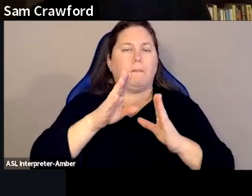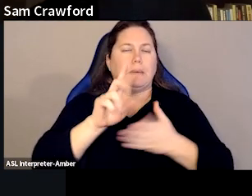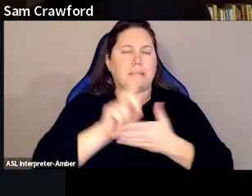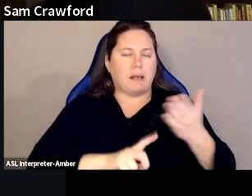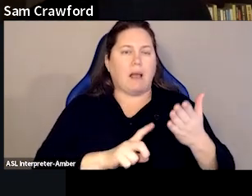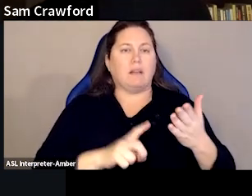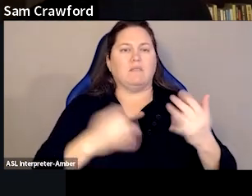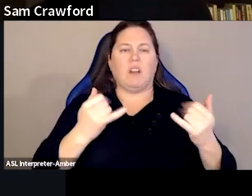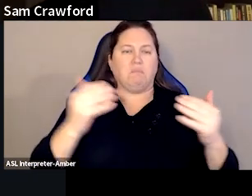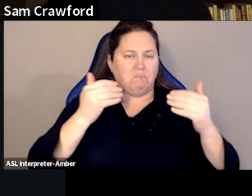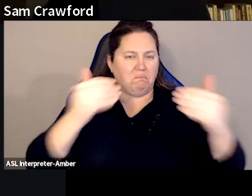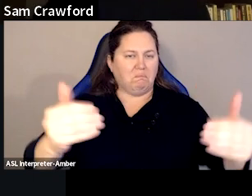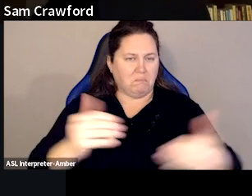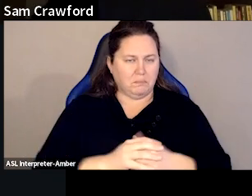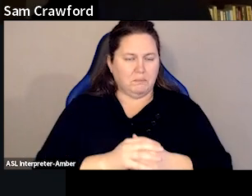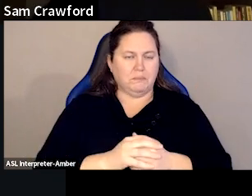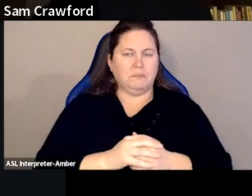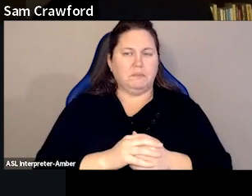agenda.